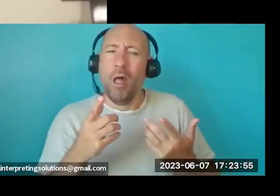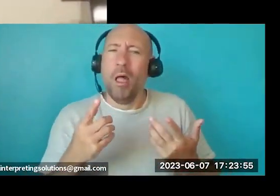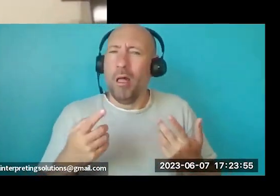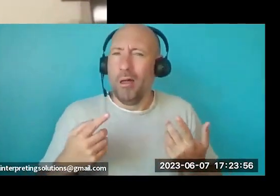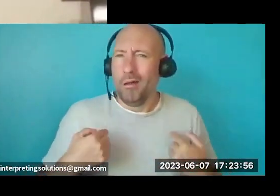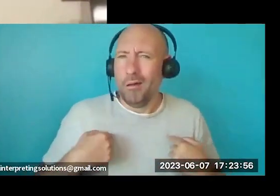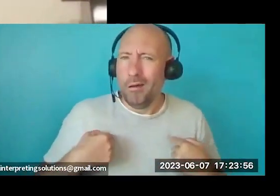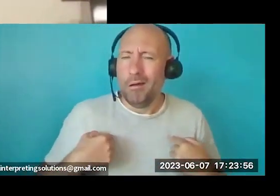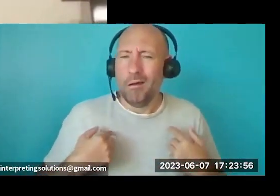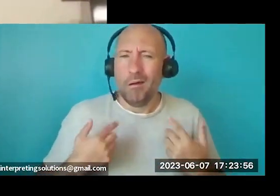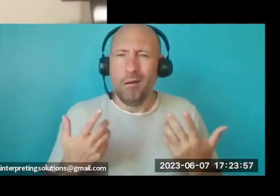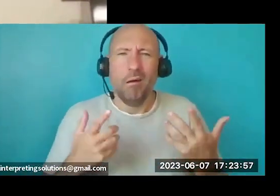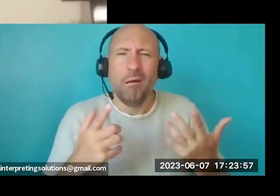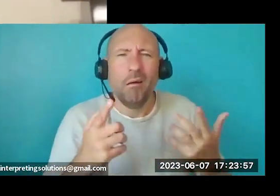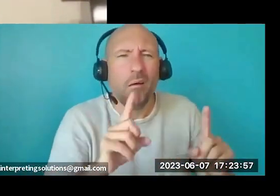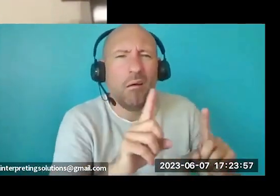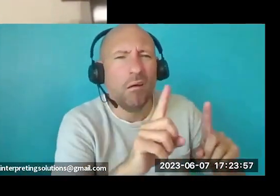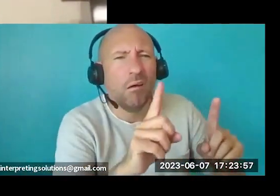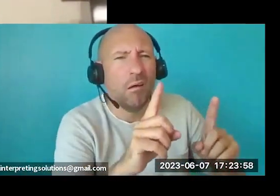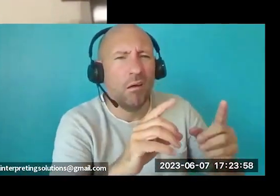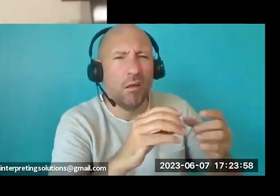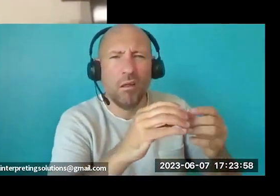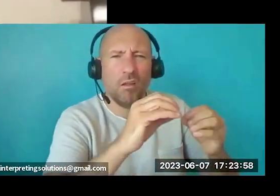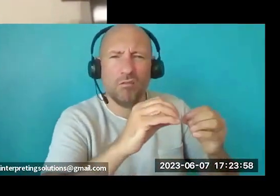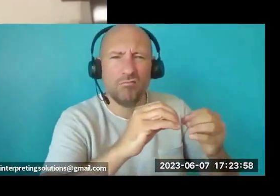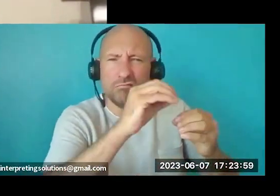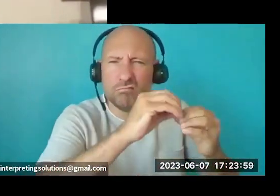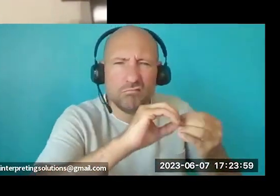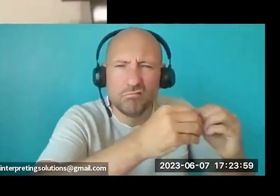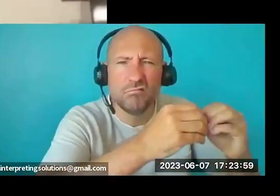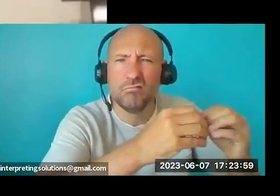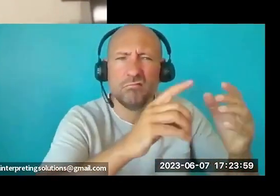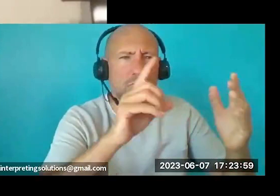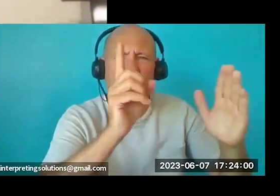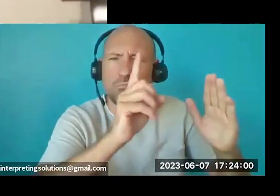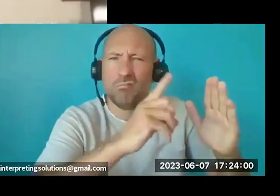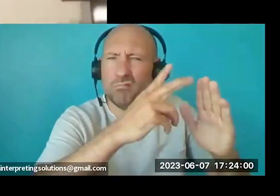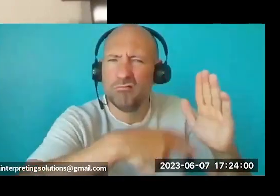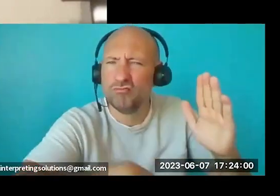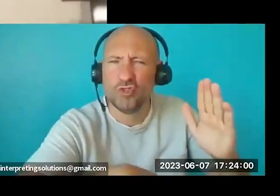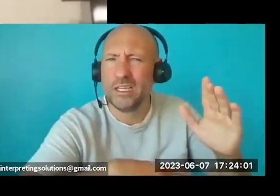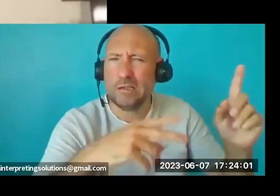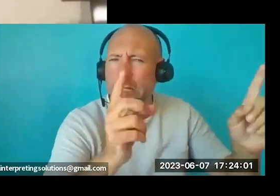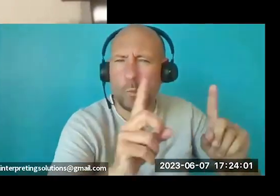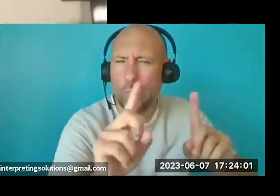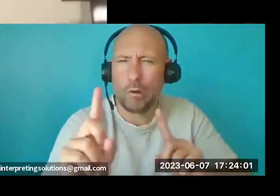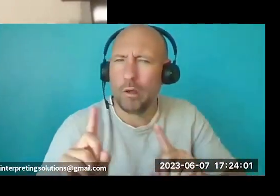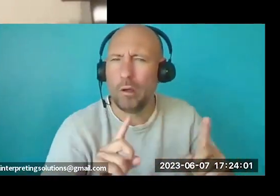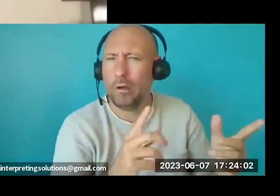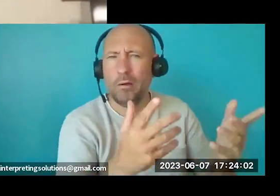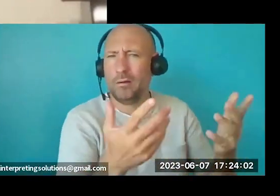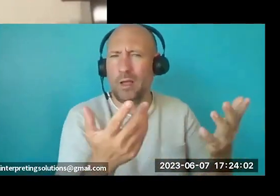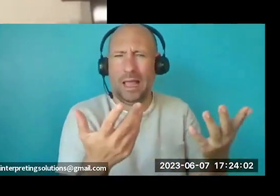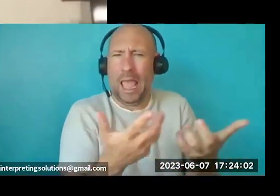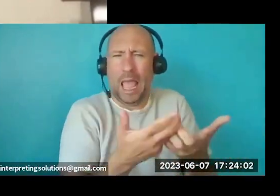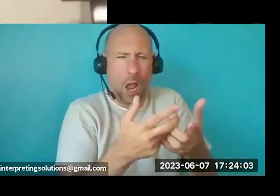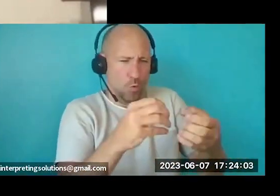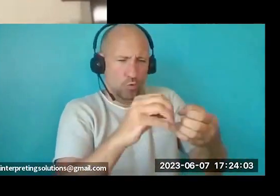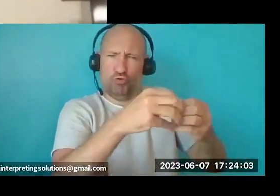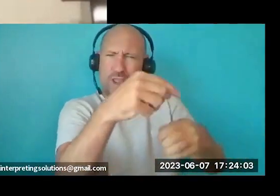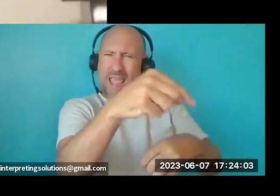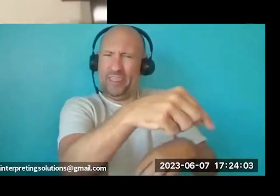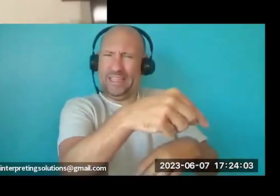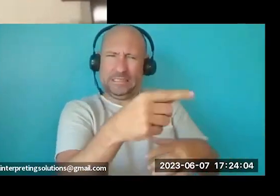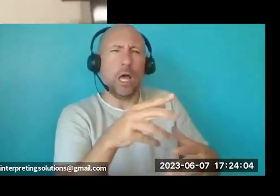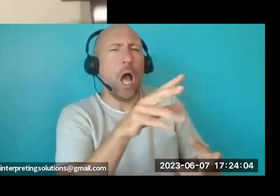what readings were made by the artist while creating the performance, while devising the performance. So